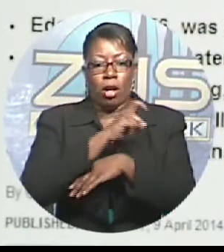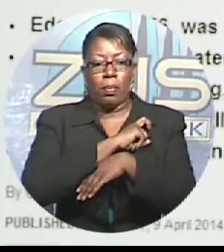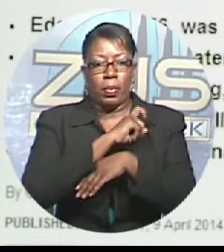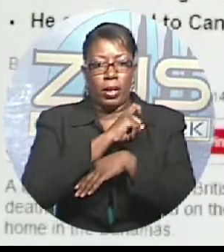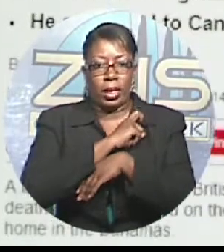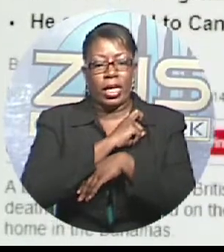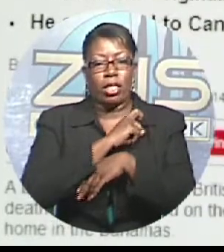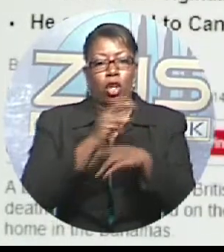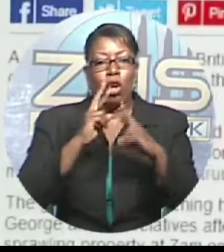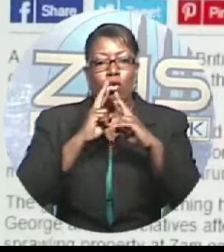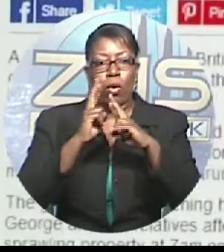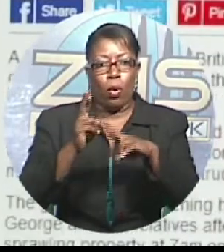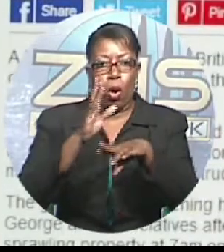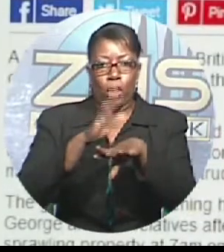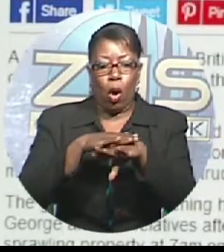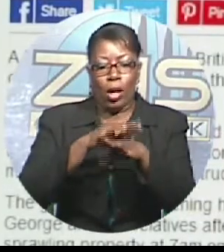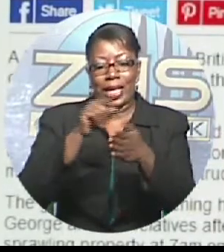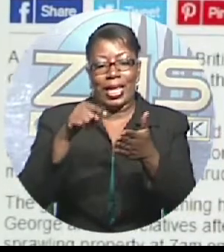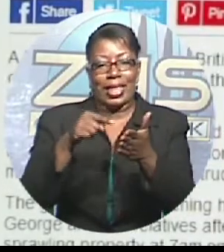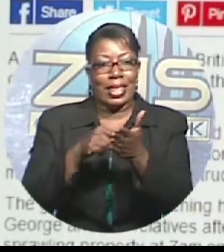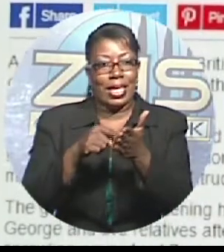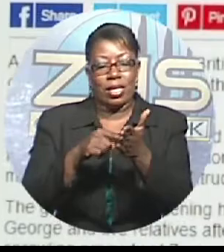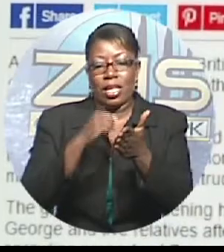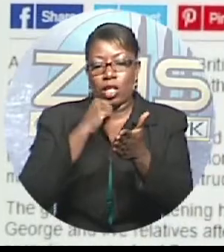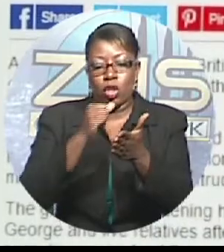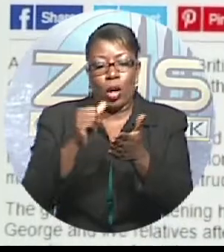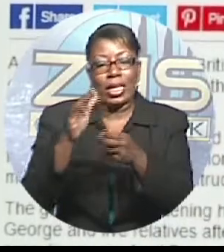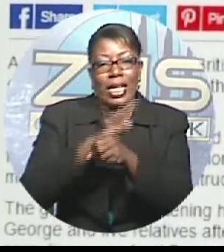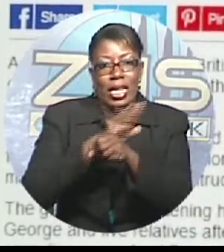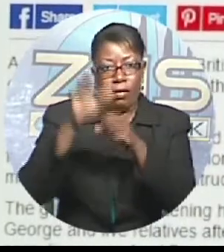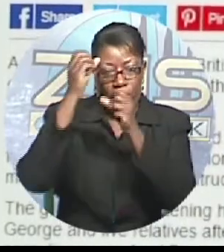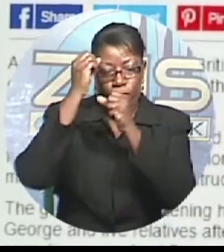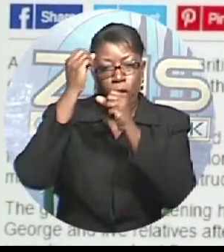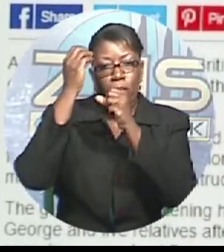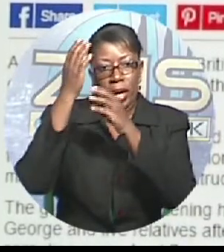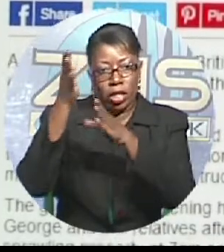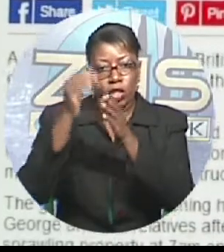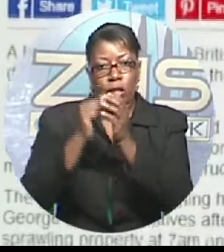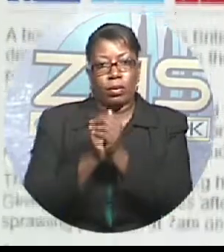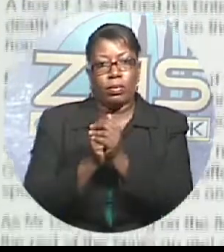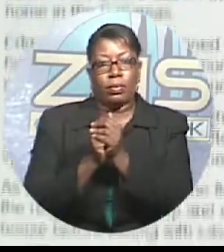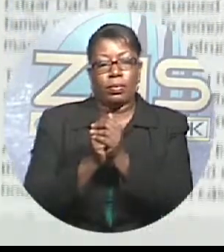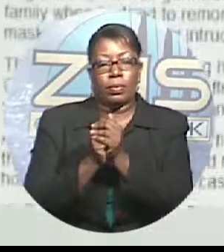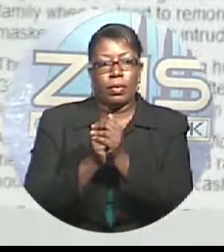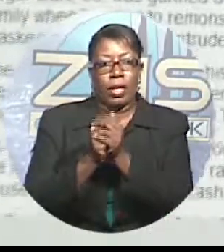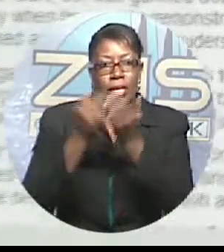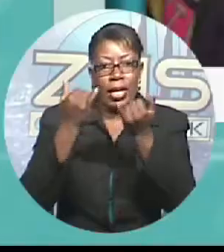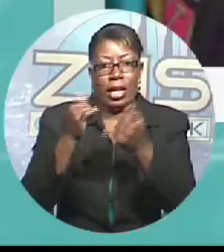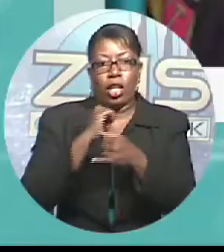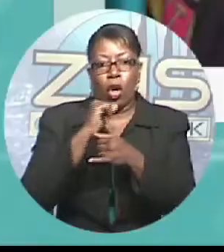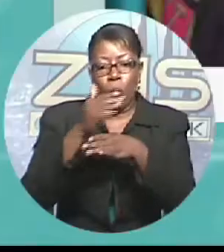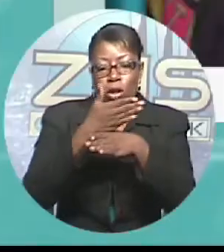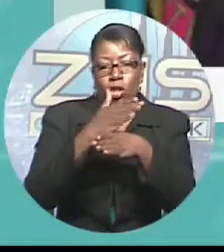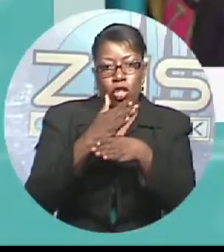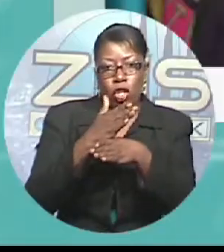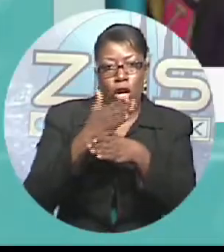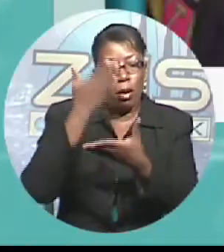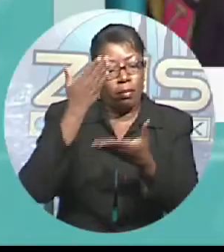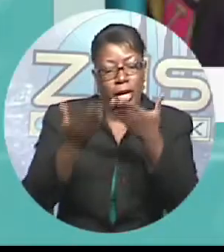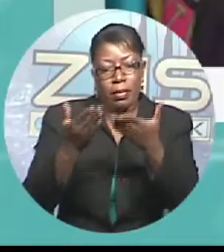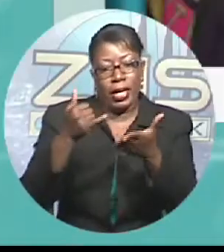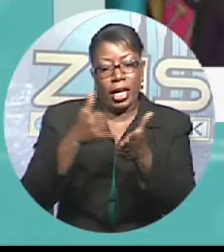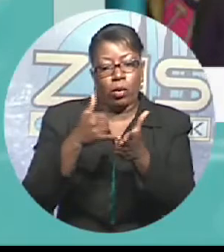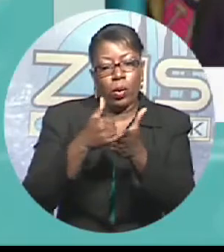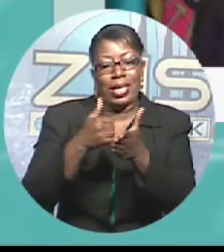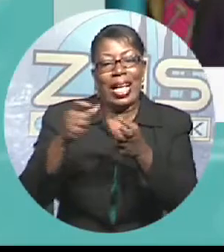the increase on the island and that police do not want such matters reported for fear it will damage the tourism industry. But Assistant Commissioner of